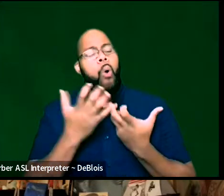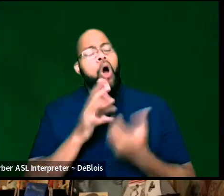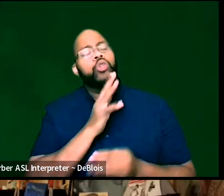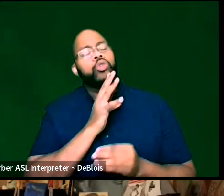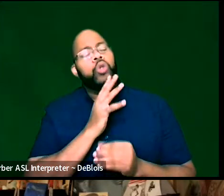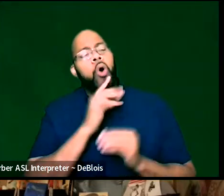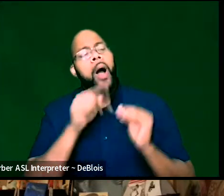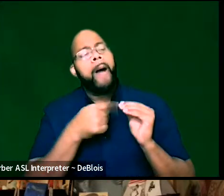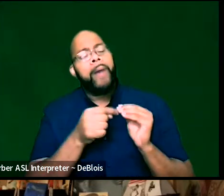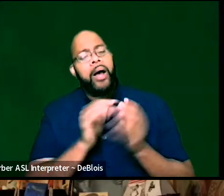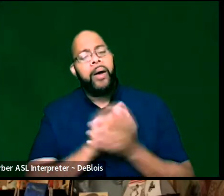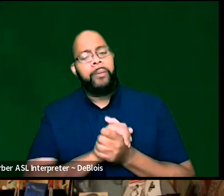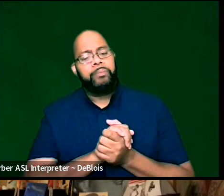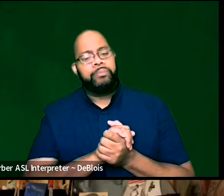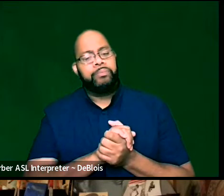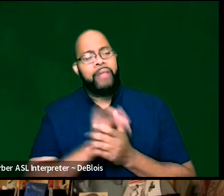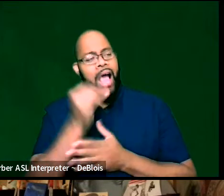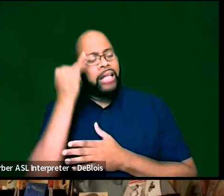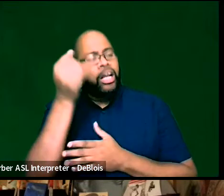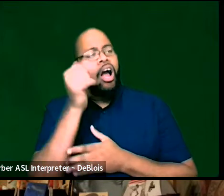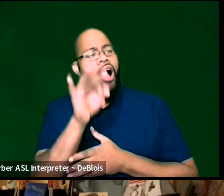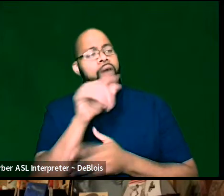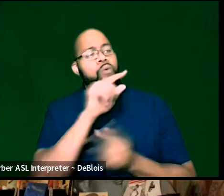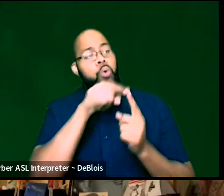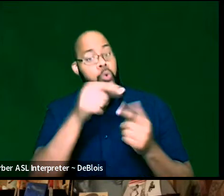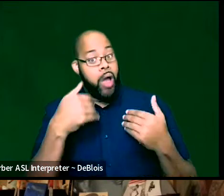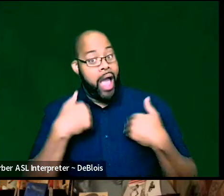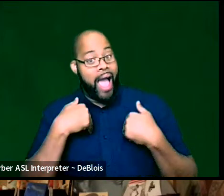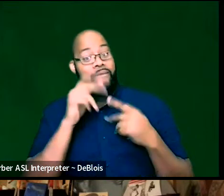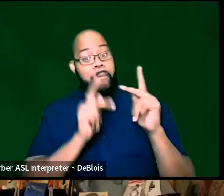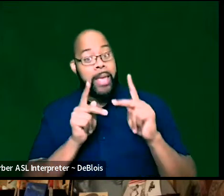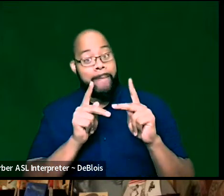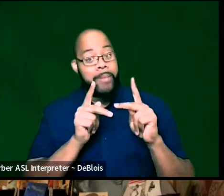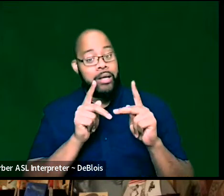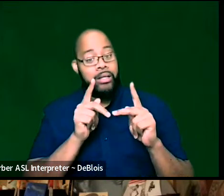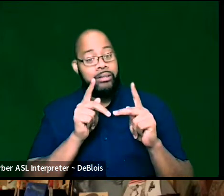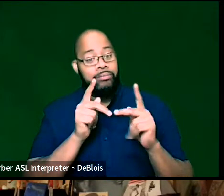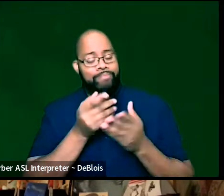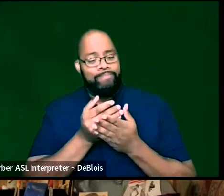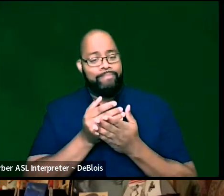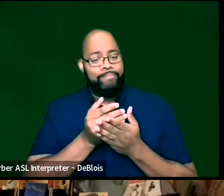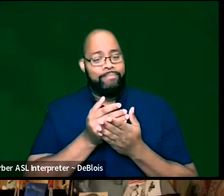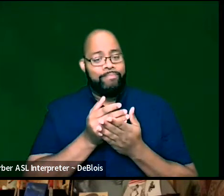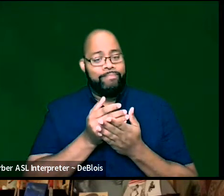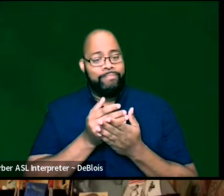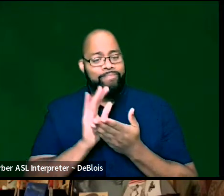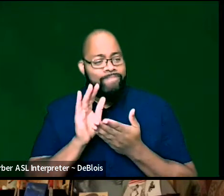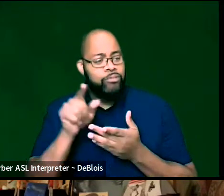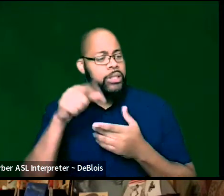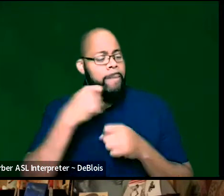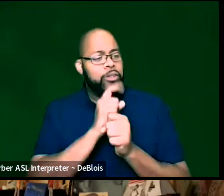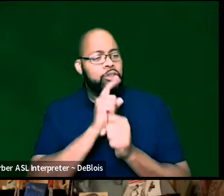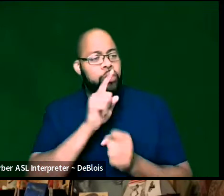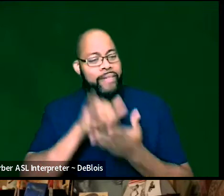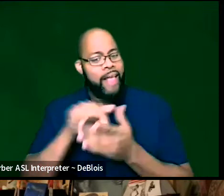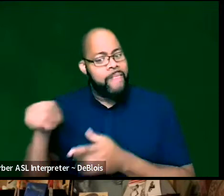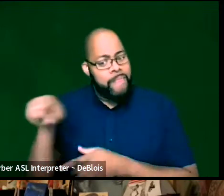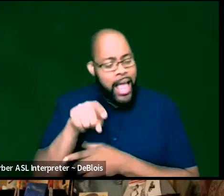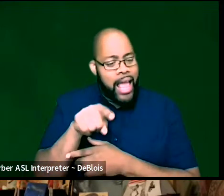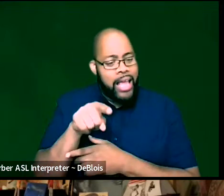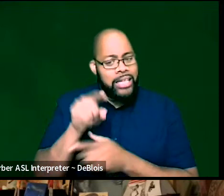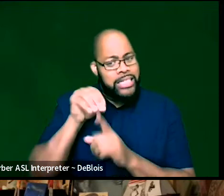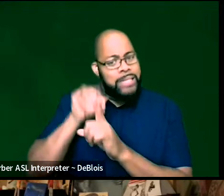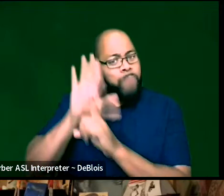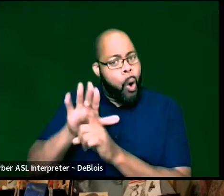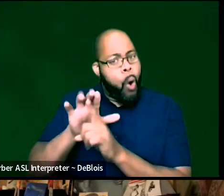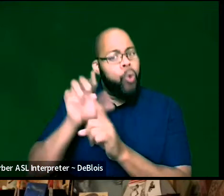talk about this idea of when you have people's excluded, right? You need to make sure that they are exposed